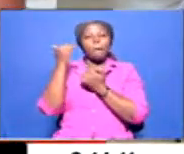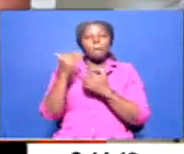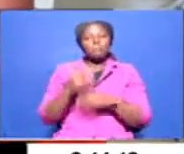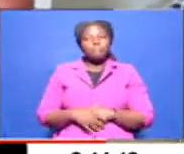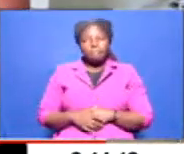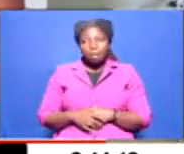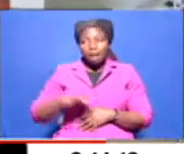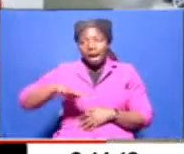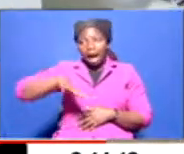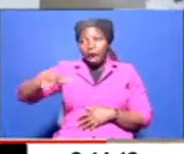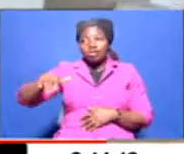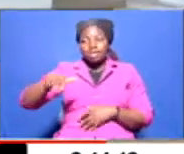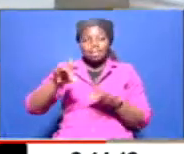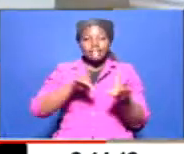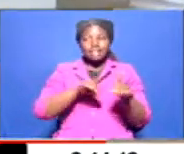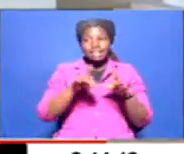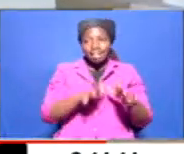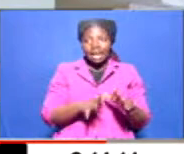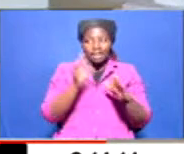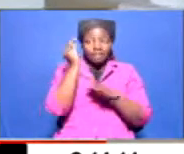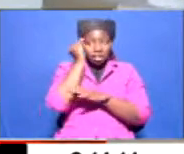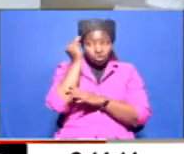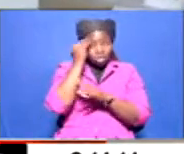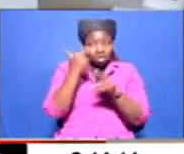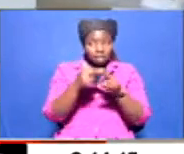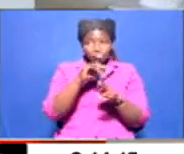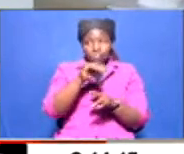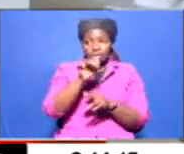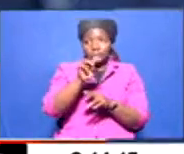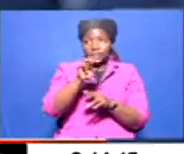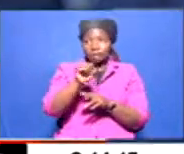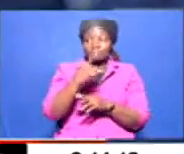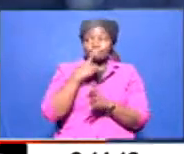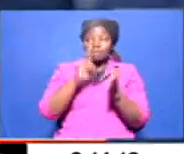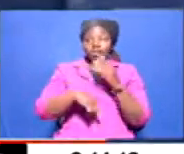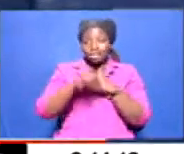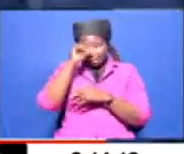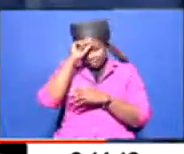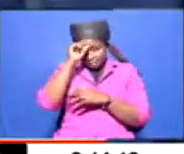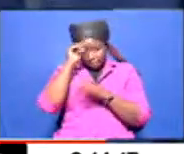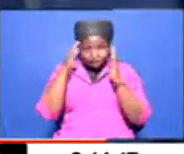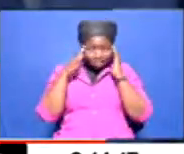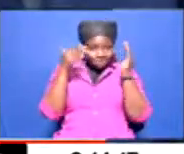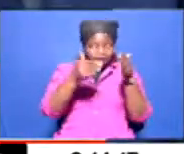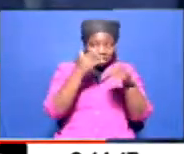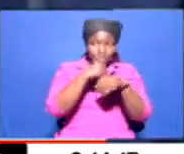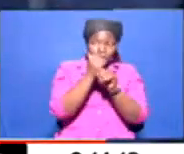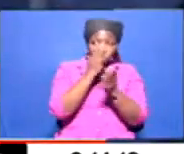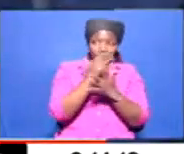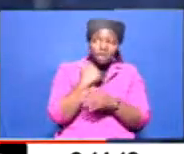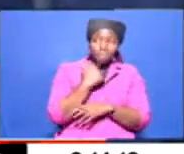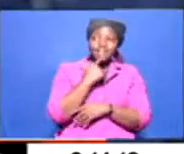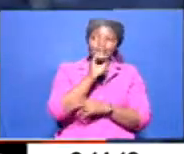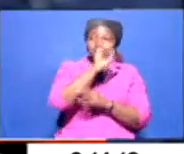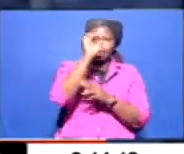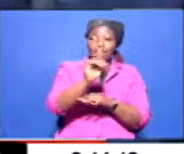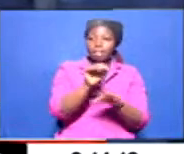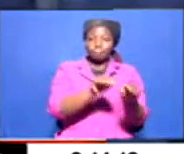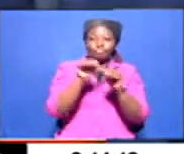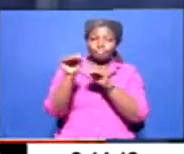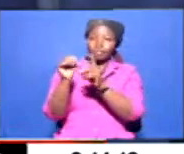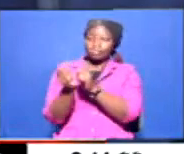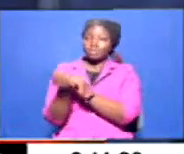County Director of Education James Kairu said government was keen in ensuring 100% transition to secondary